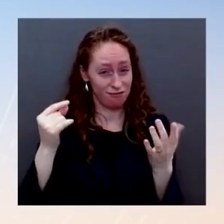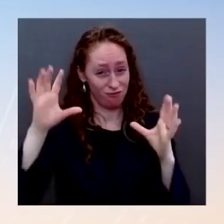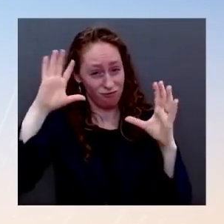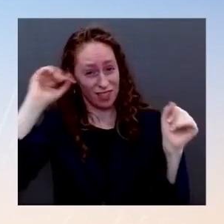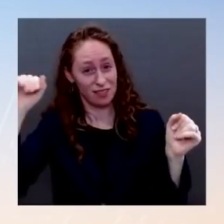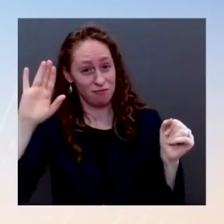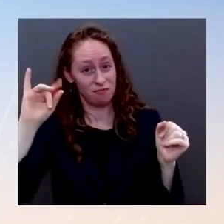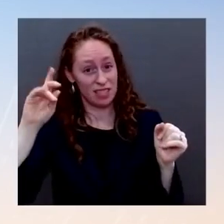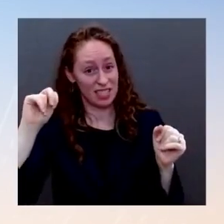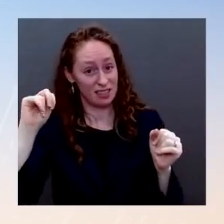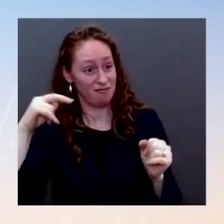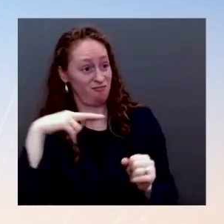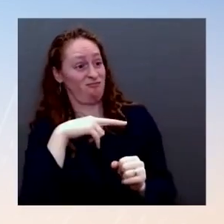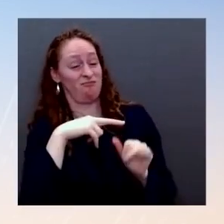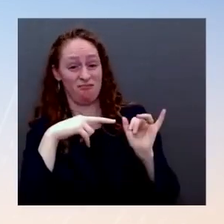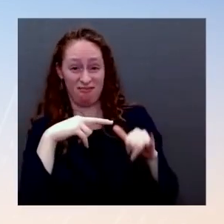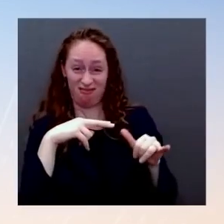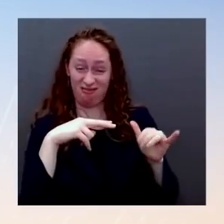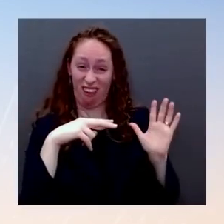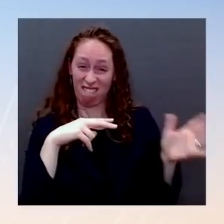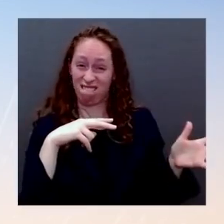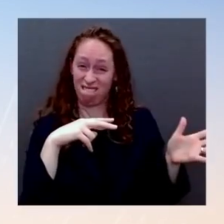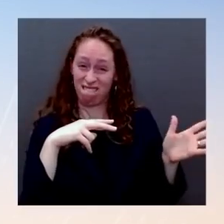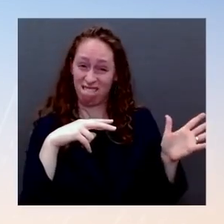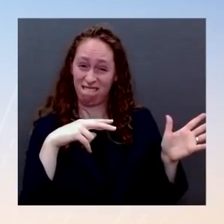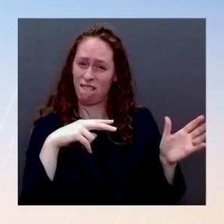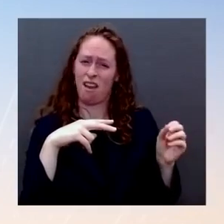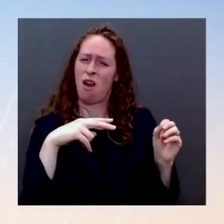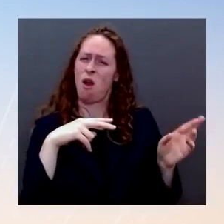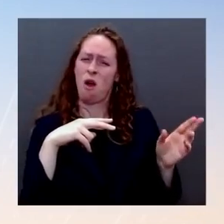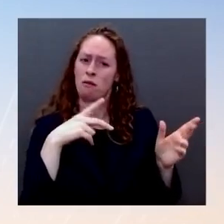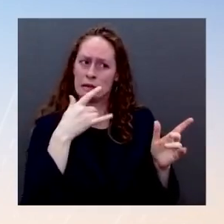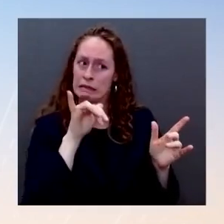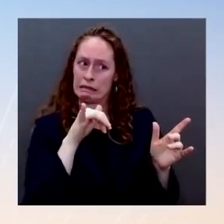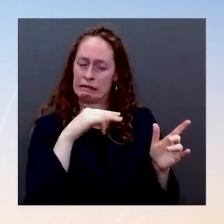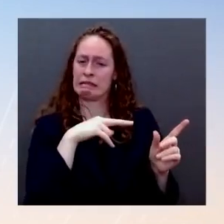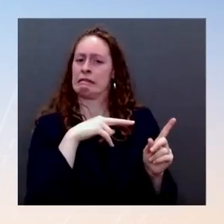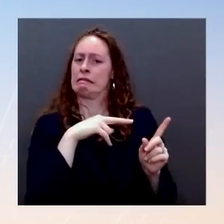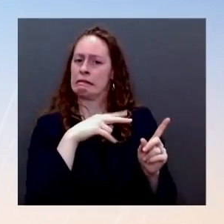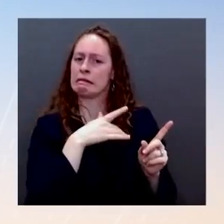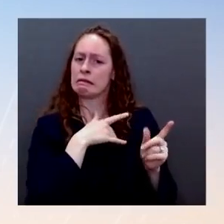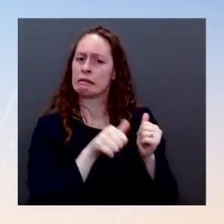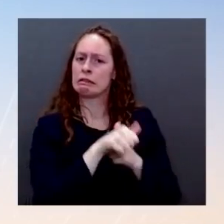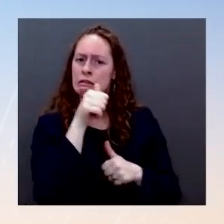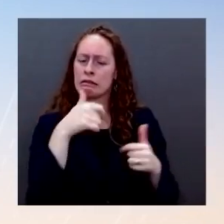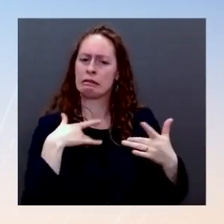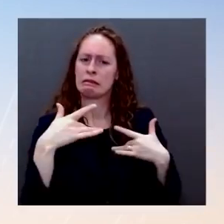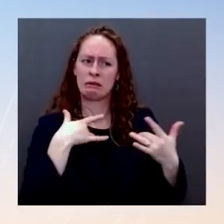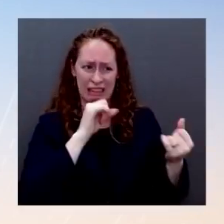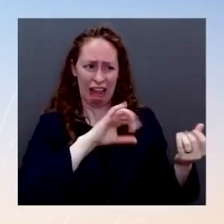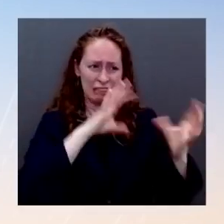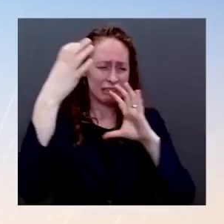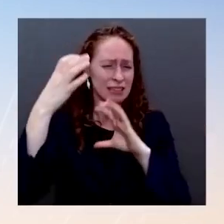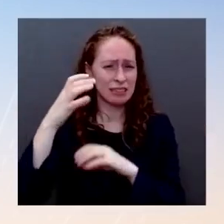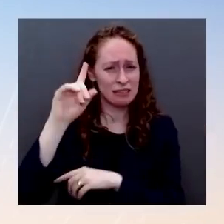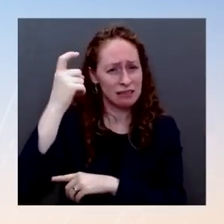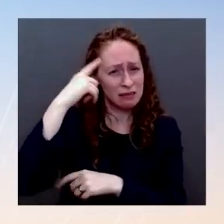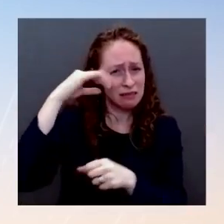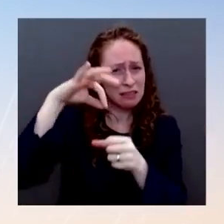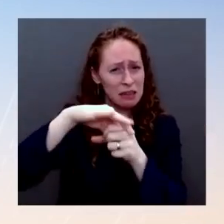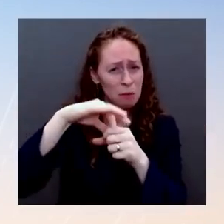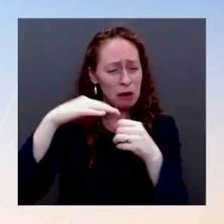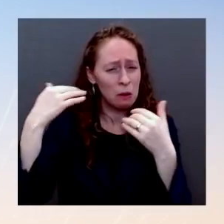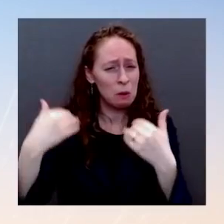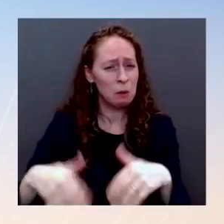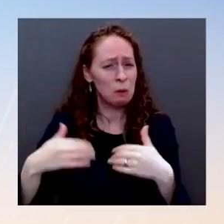some people would say? You know, I have to say, I don't think we've held back on this front. I mean, President Trump's role in subverting our Constitution, attempting to block the